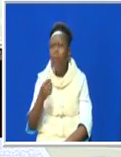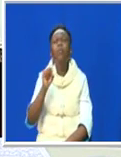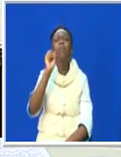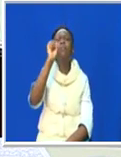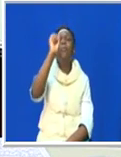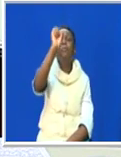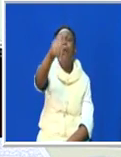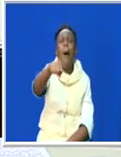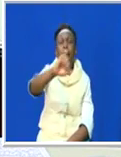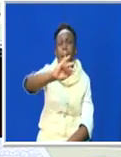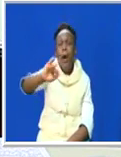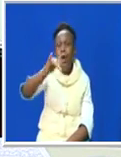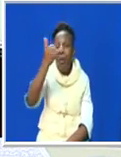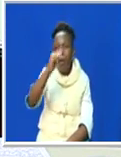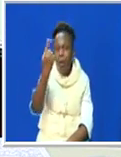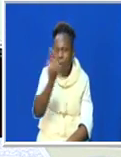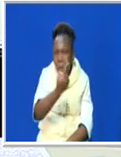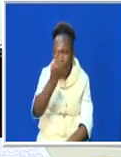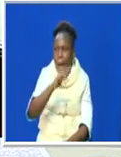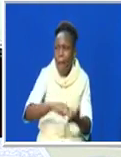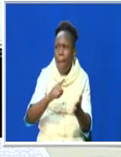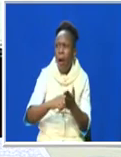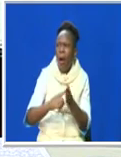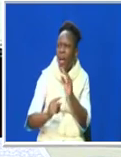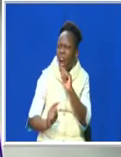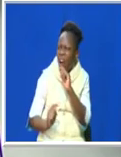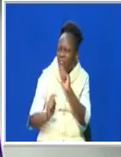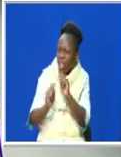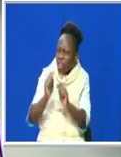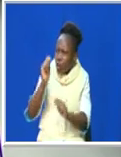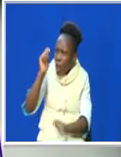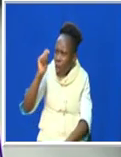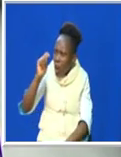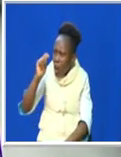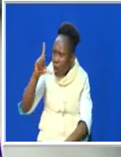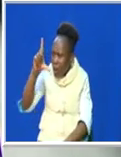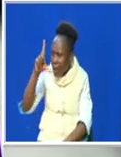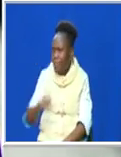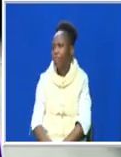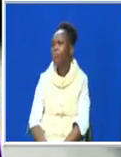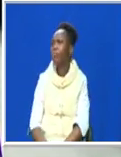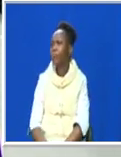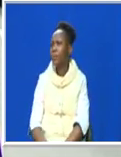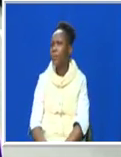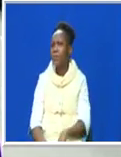The yellow strip is the largest.